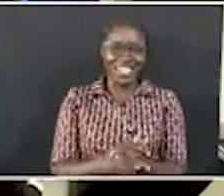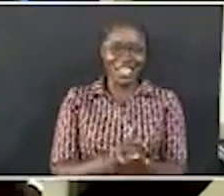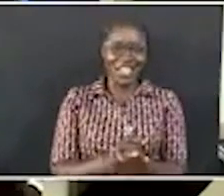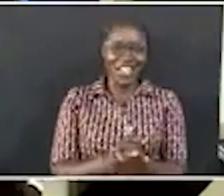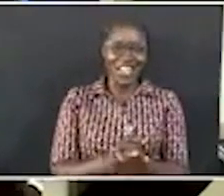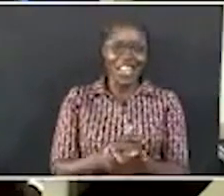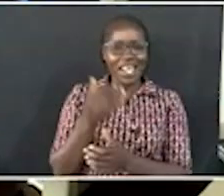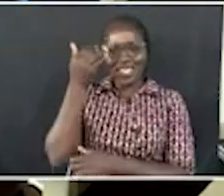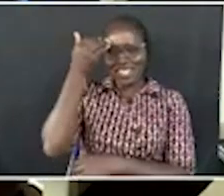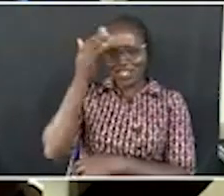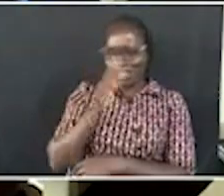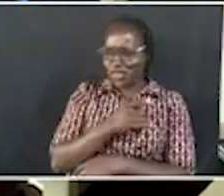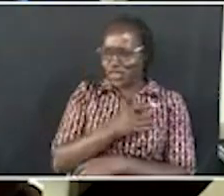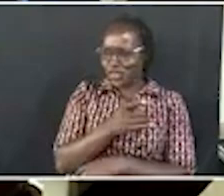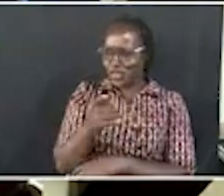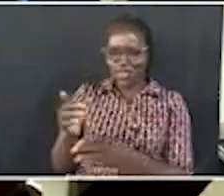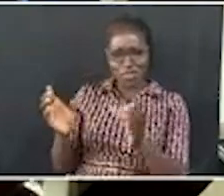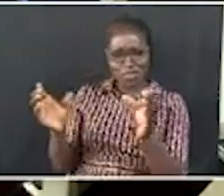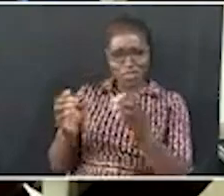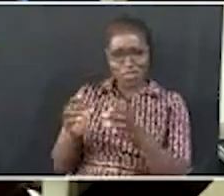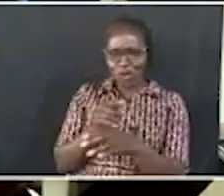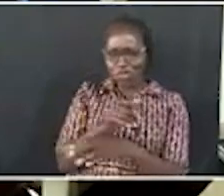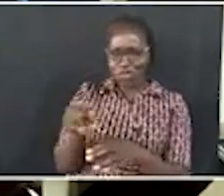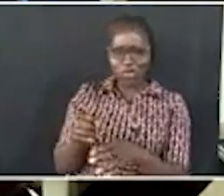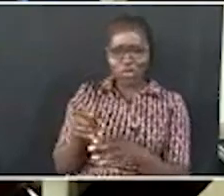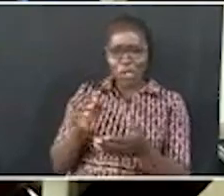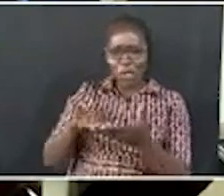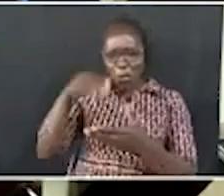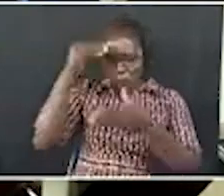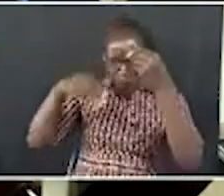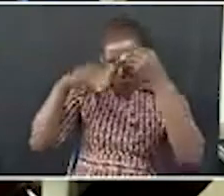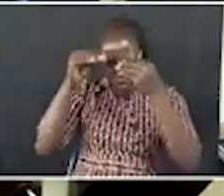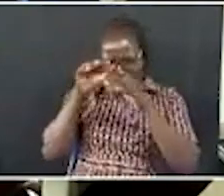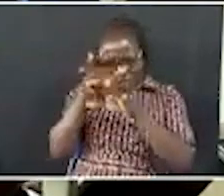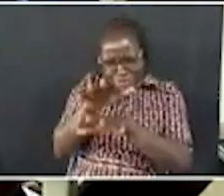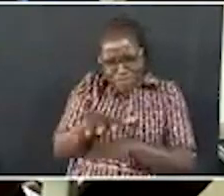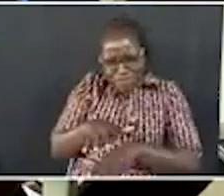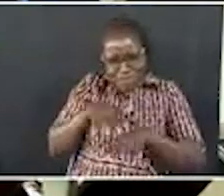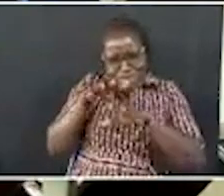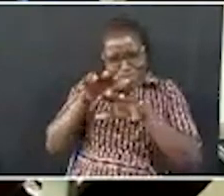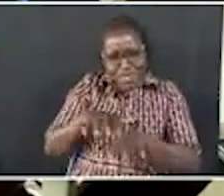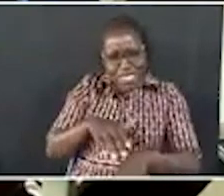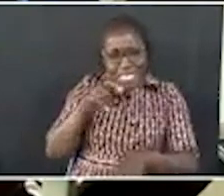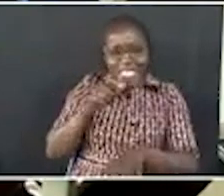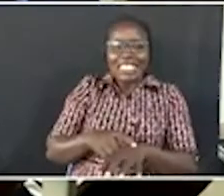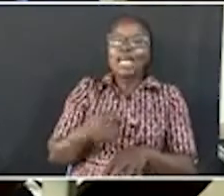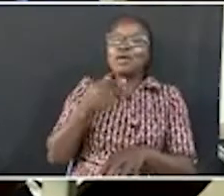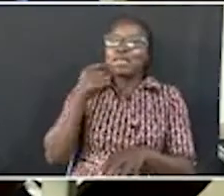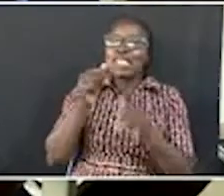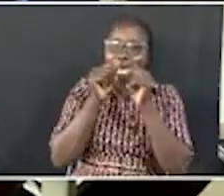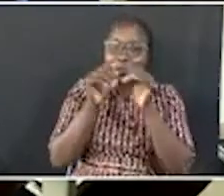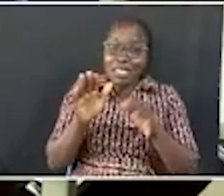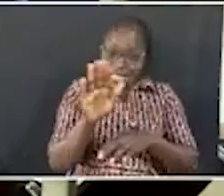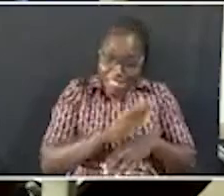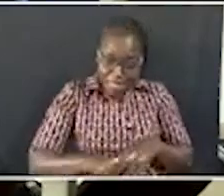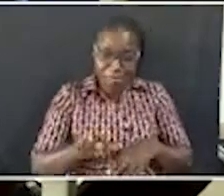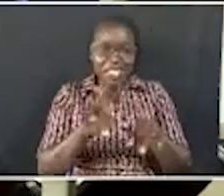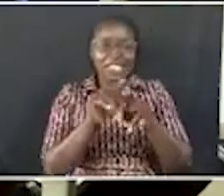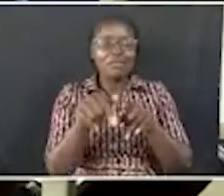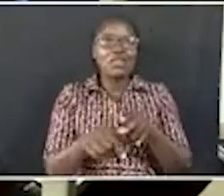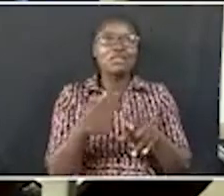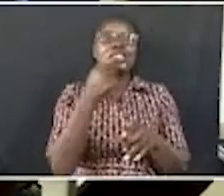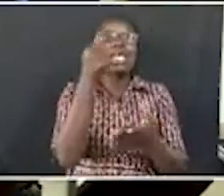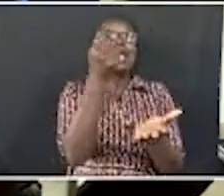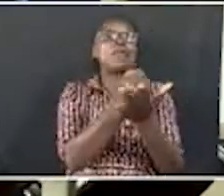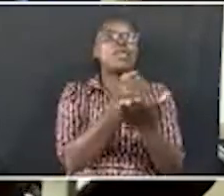I didn't know you are in the category of those who learn slowly, but when we say a blessing in a place like this, we say